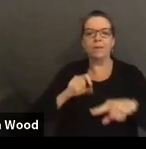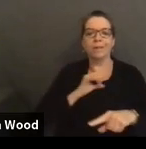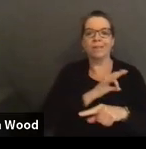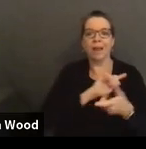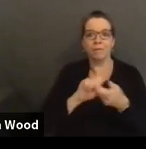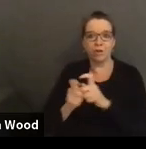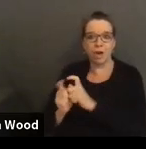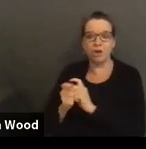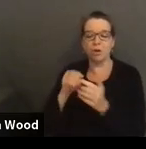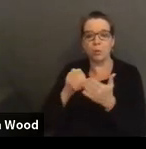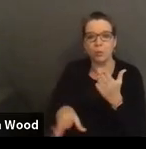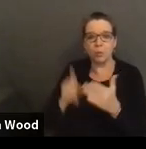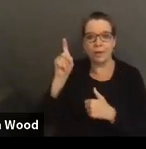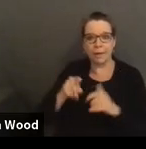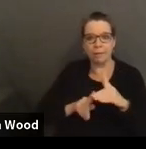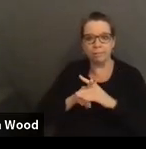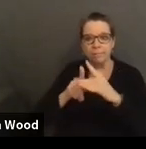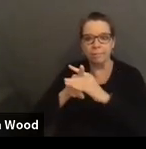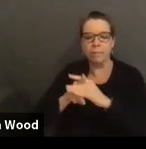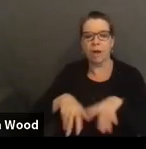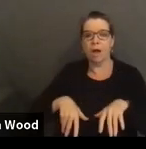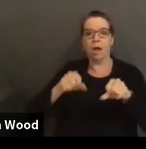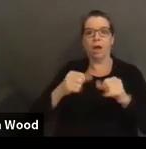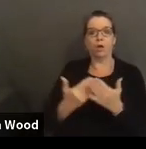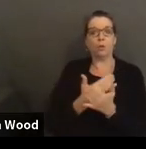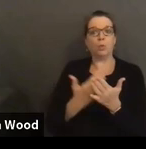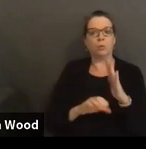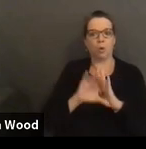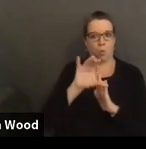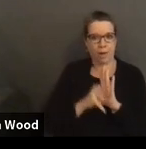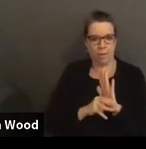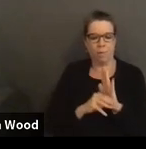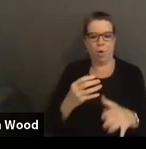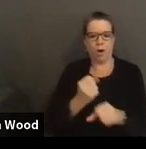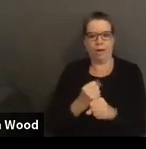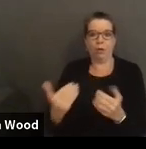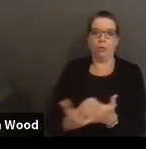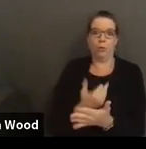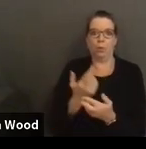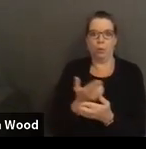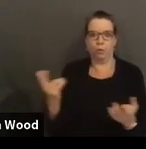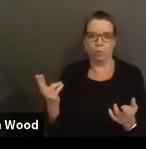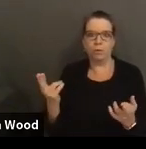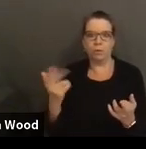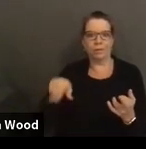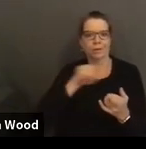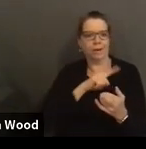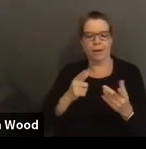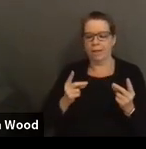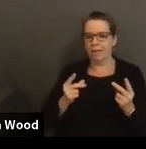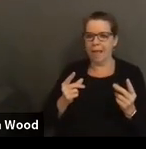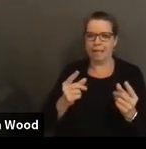changes, student needs, adopting new curriculum or obtaining additional resources in this expedited